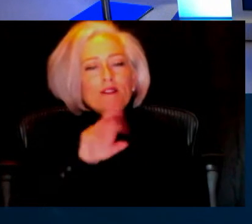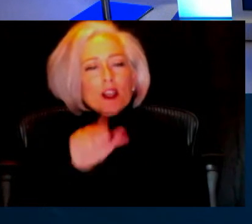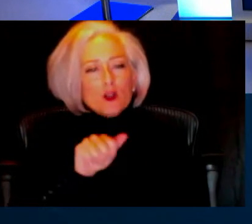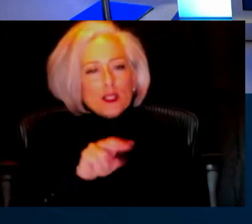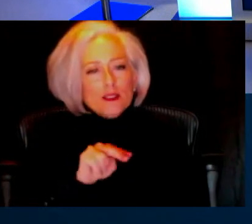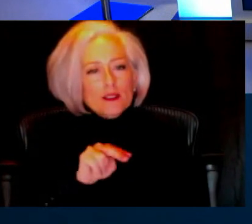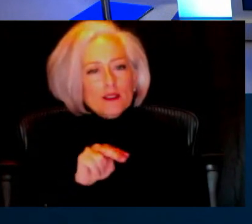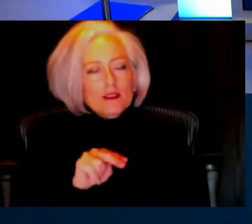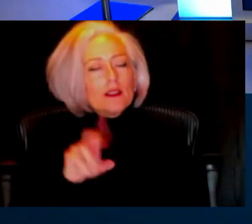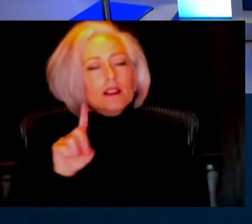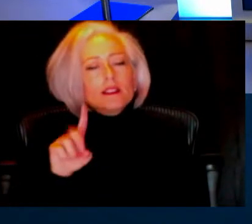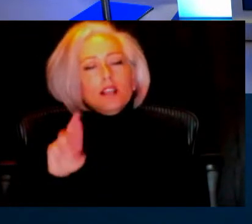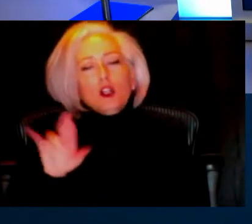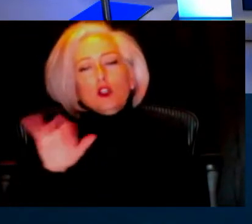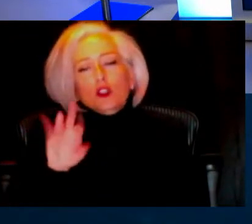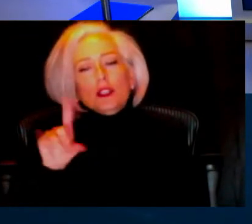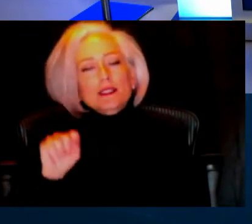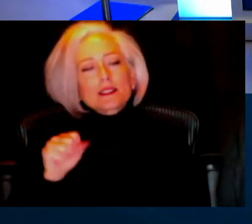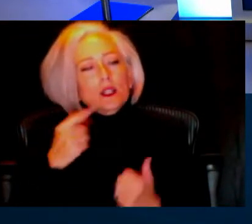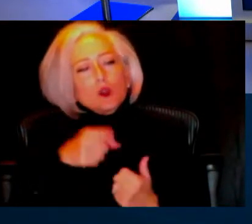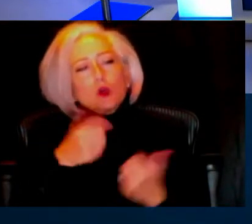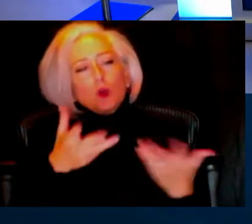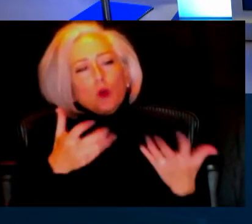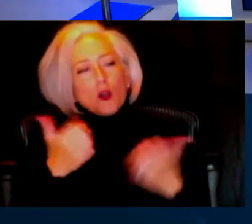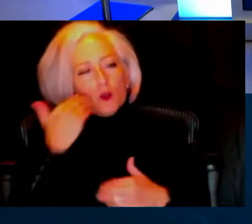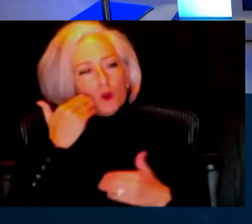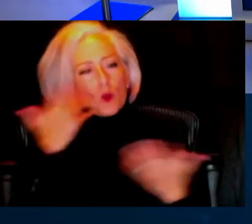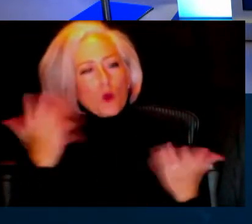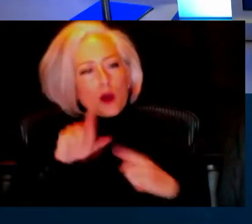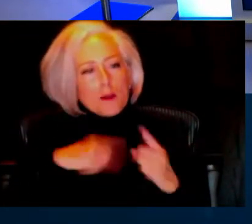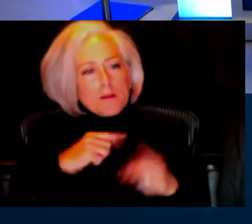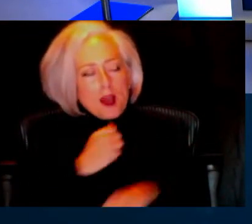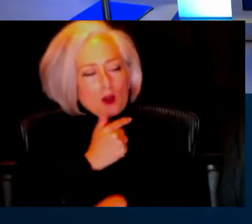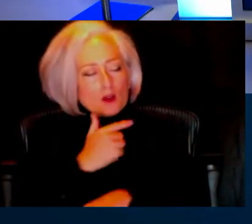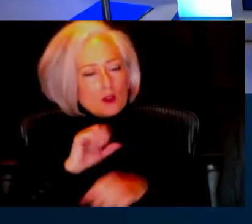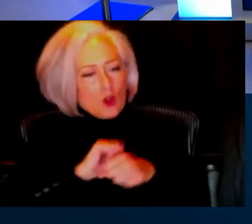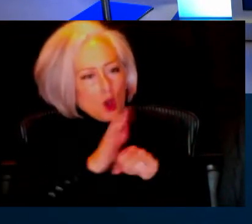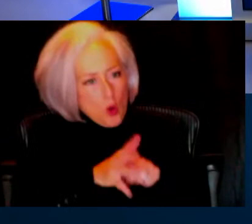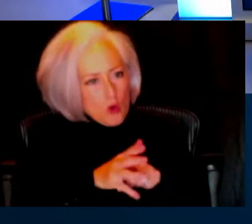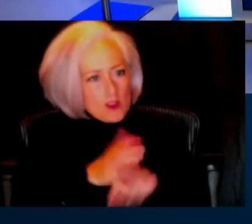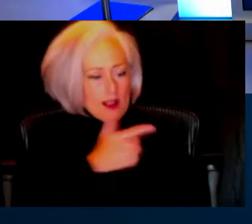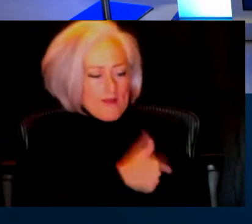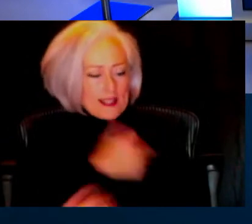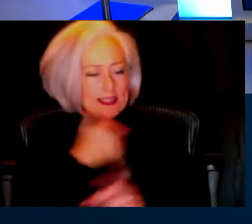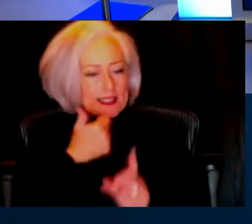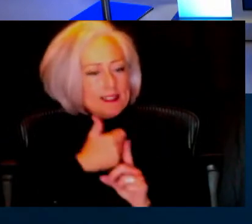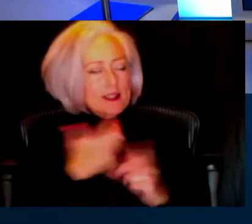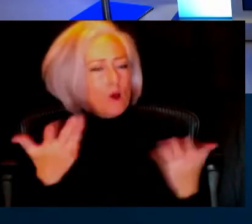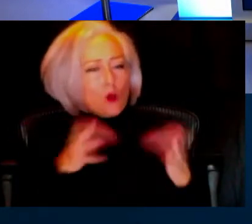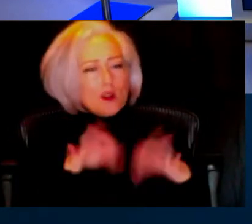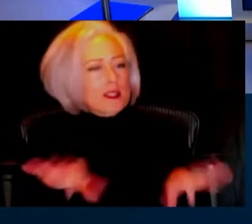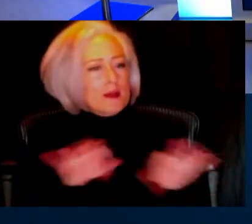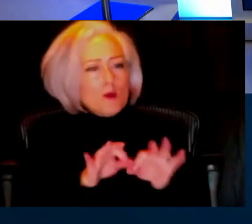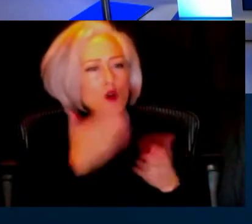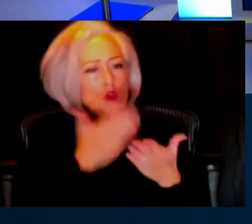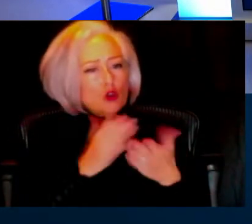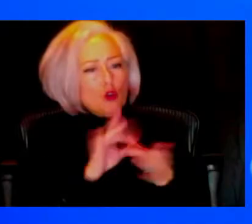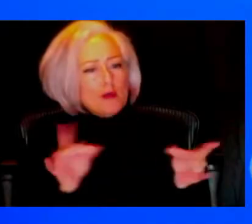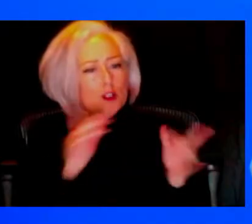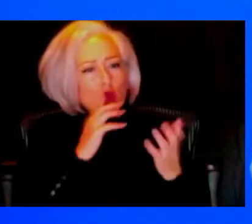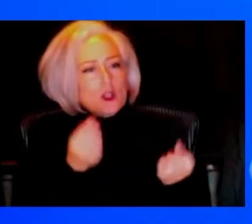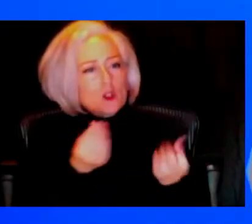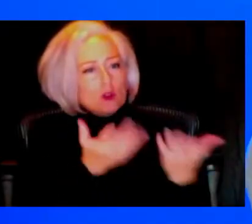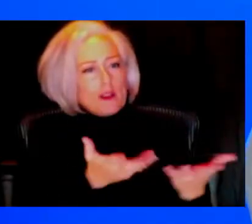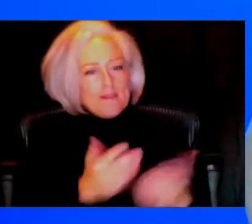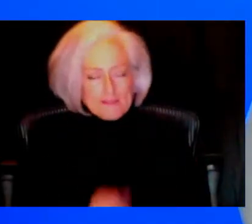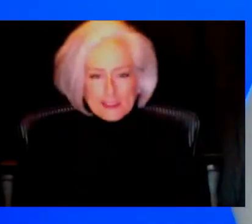want them to know about COVID and the vaccine as we wrap up this morning? Just what's important, what's a good message you really want to send to them